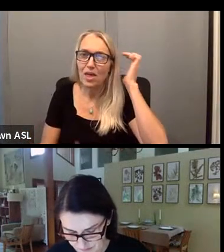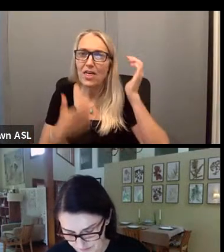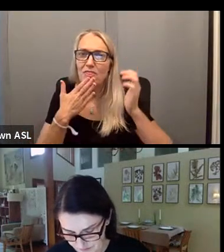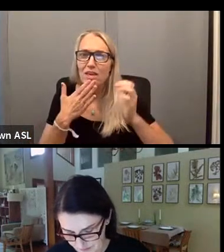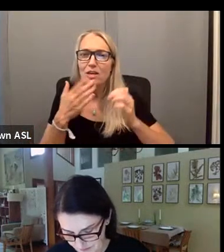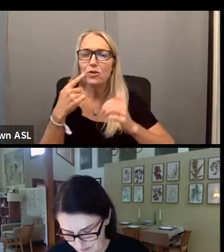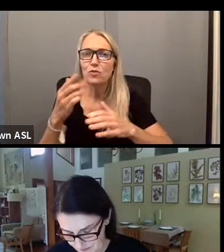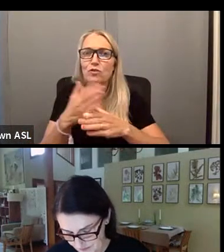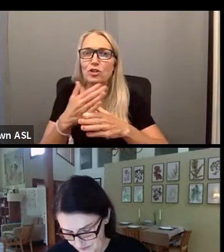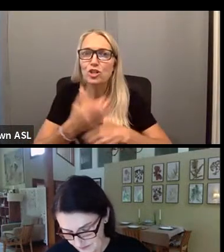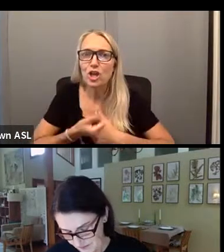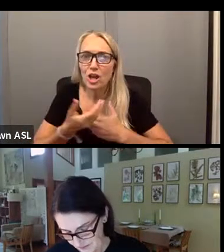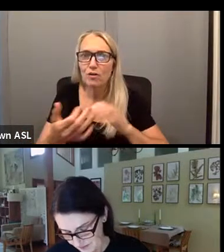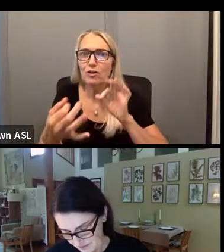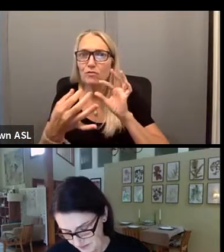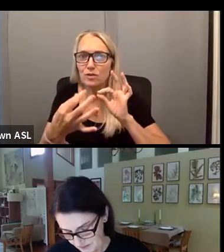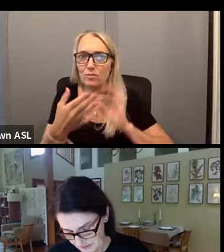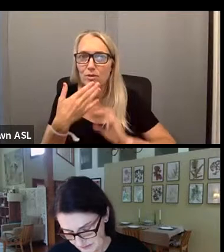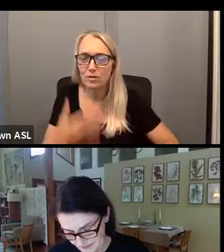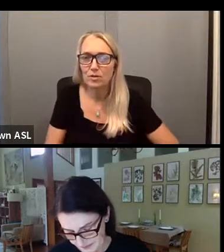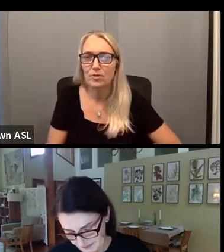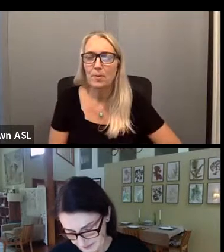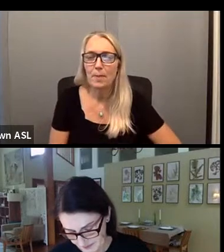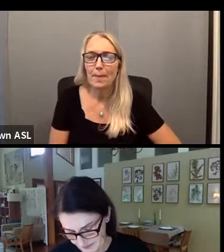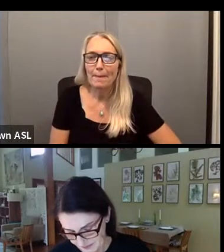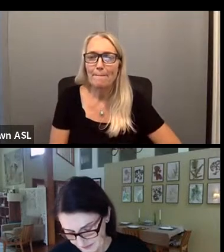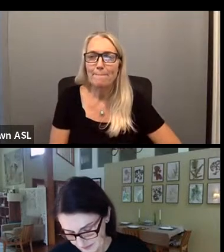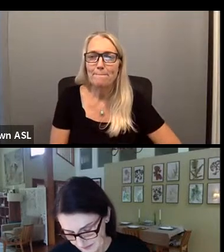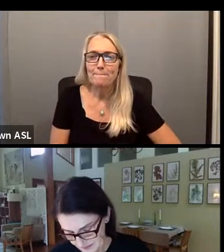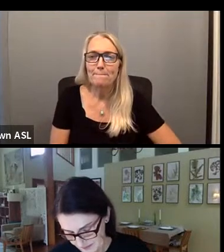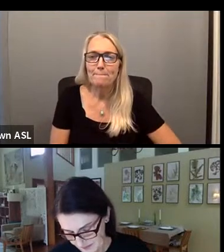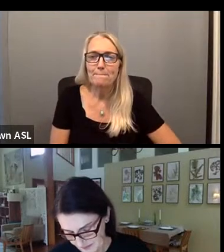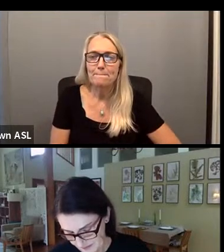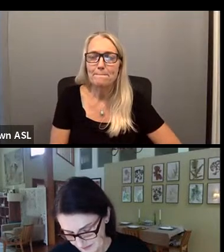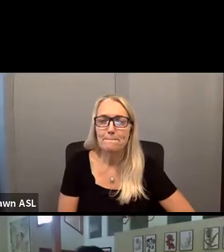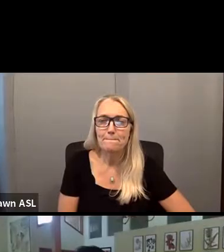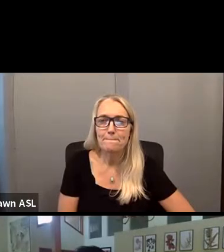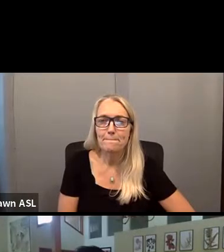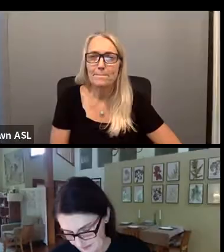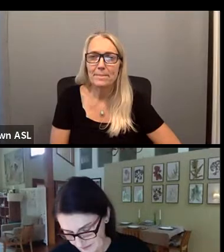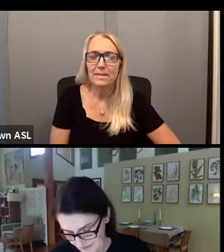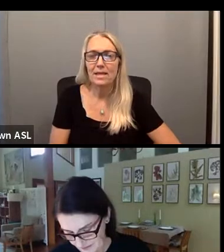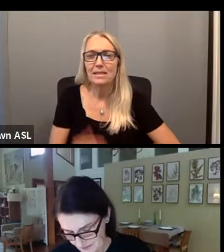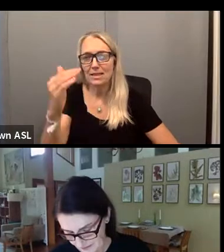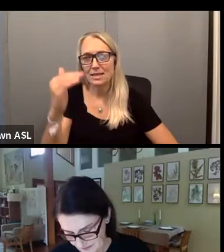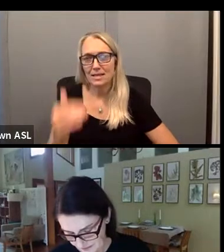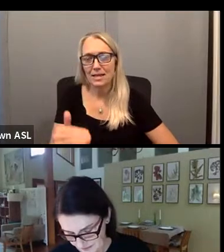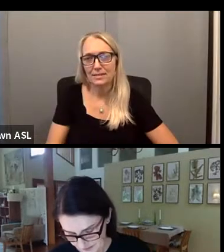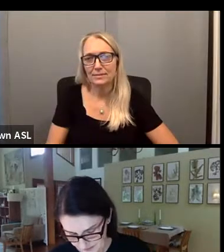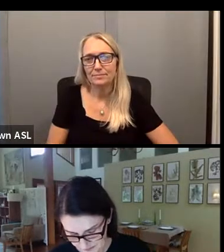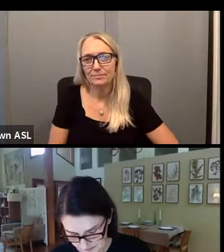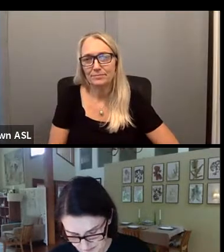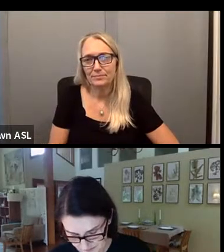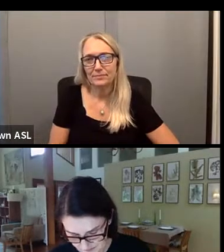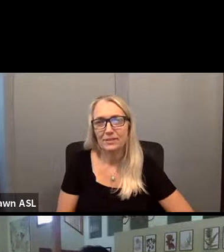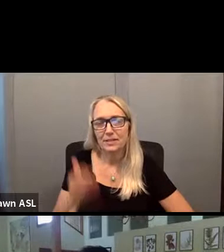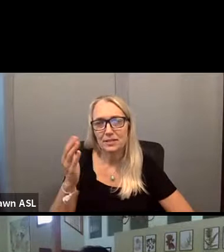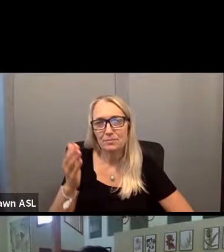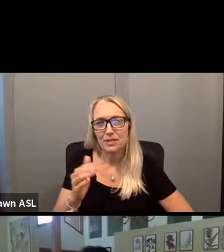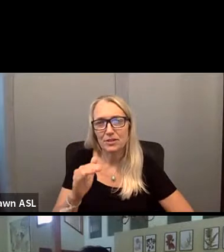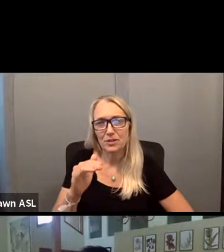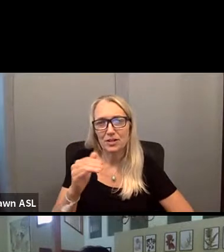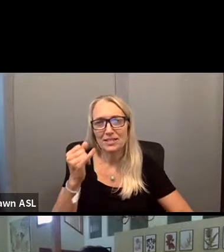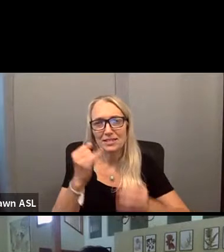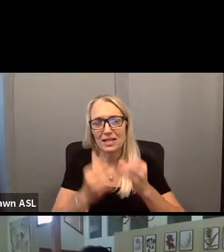to share with us this afternoon. We appreciate it. John, if you'd call the next speaker, please. I think it's the